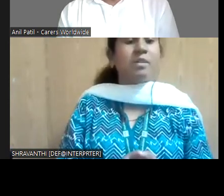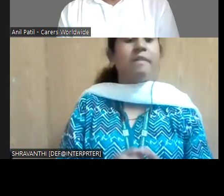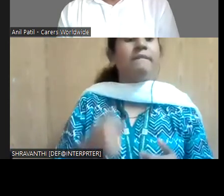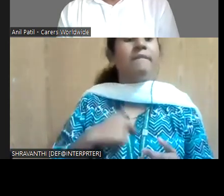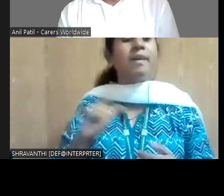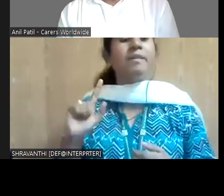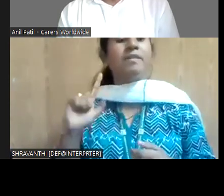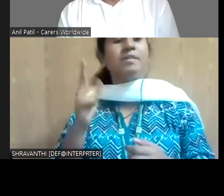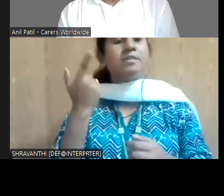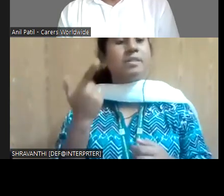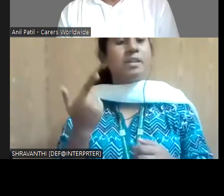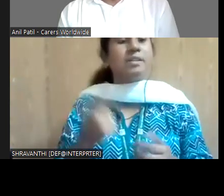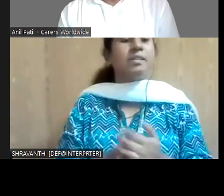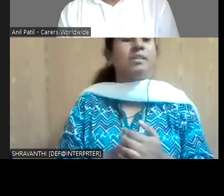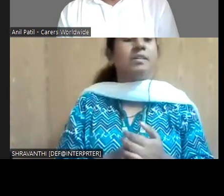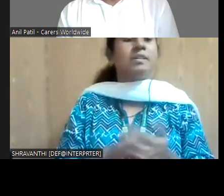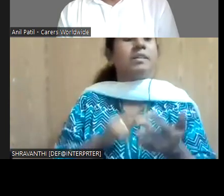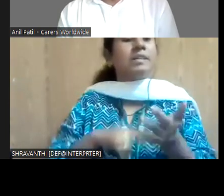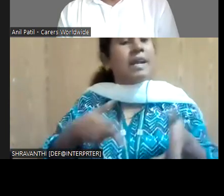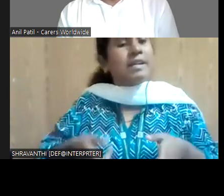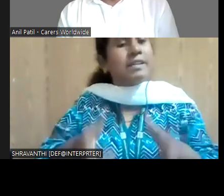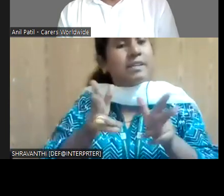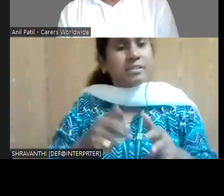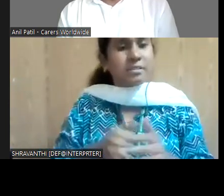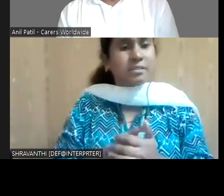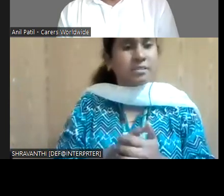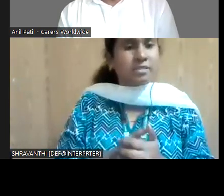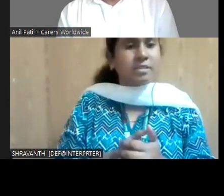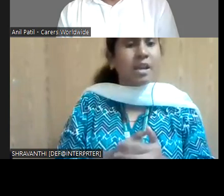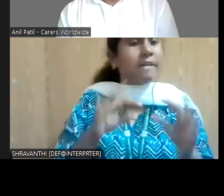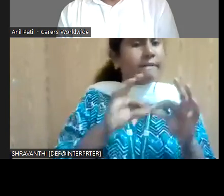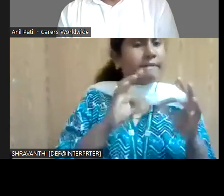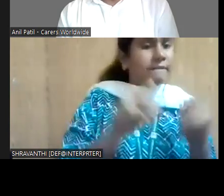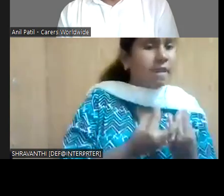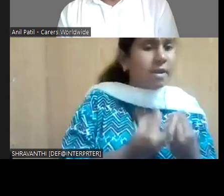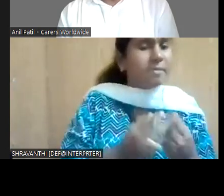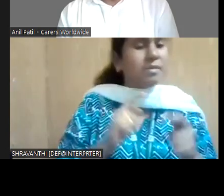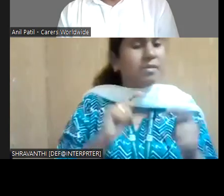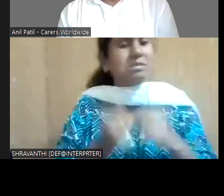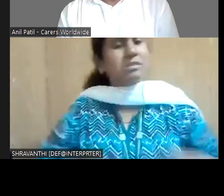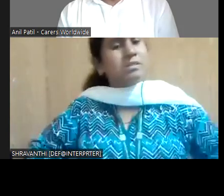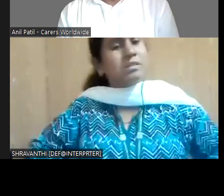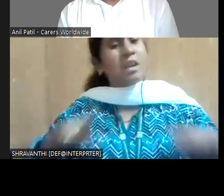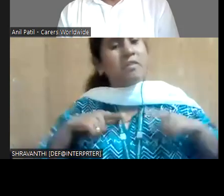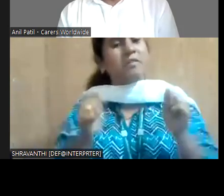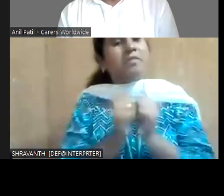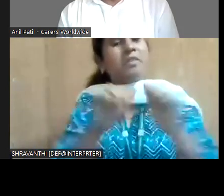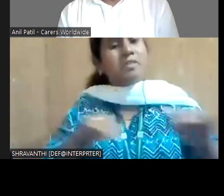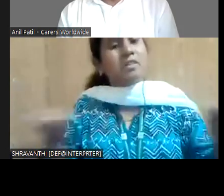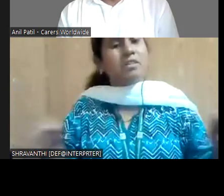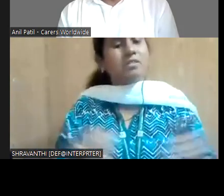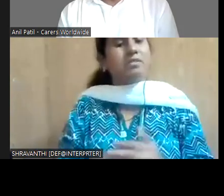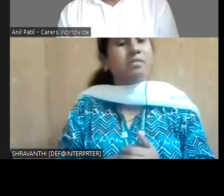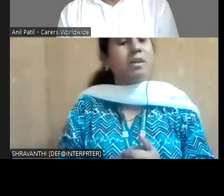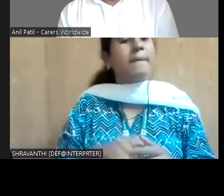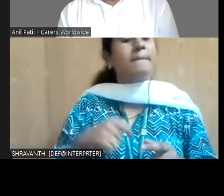Nayi Disha, of course, that is something that we were looking at. Can families be the change agents in the lives of their children? But